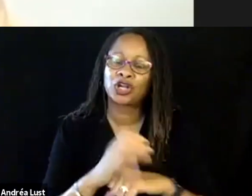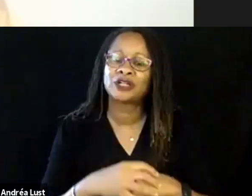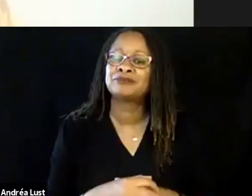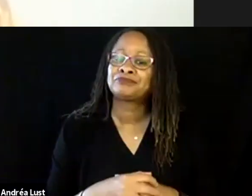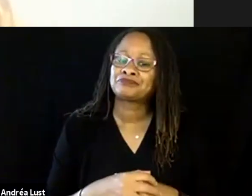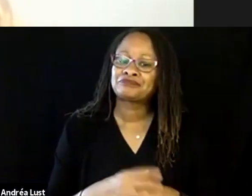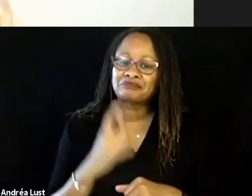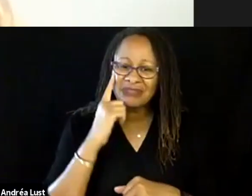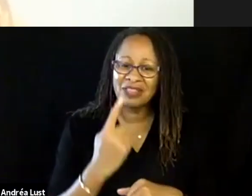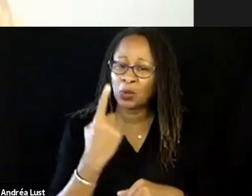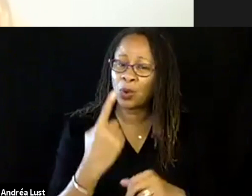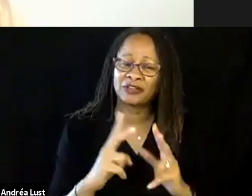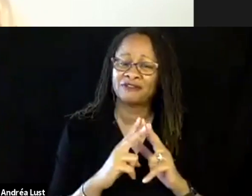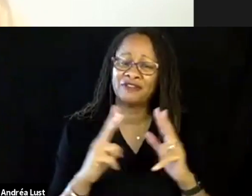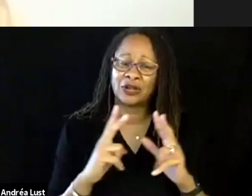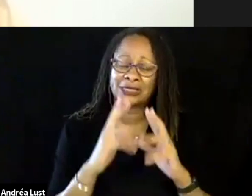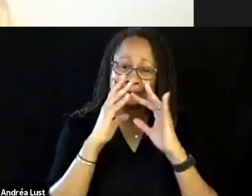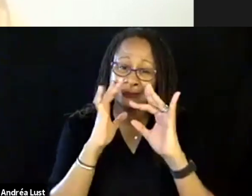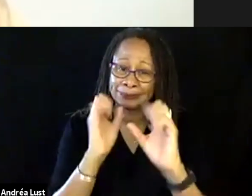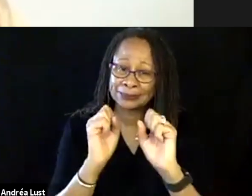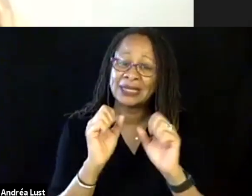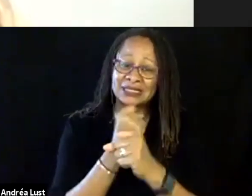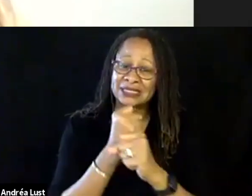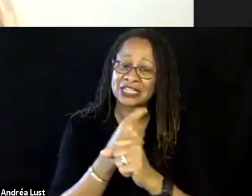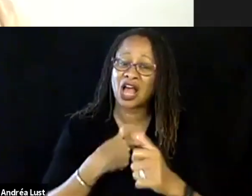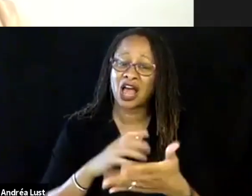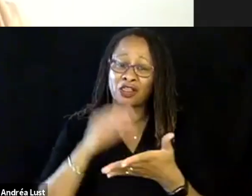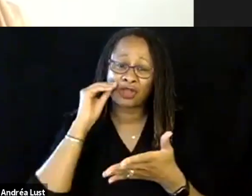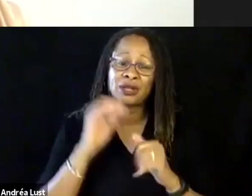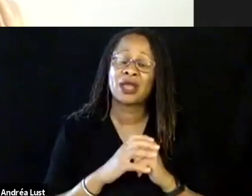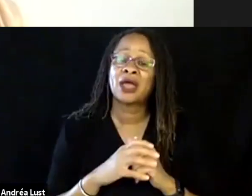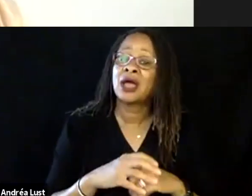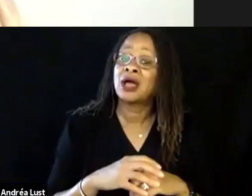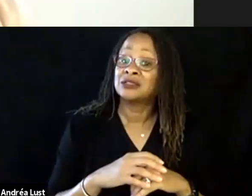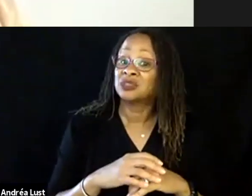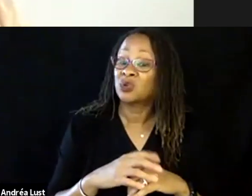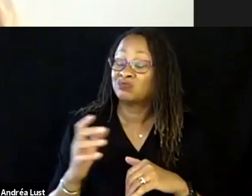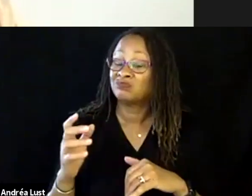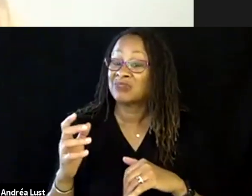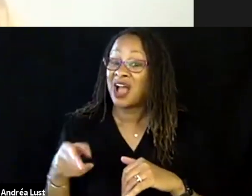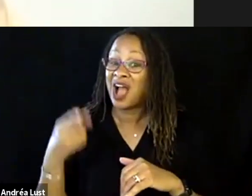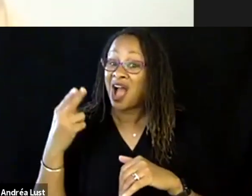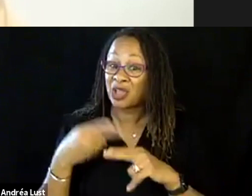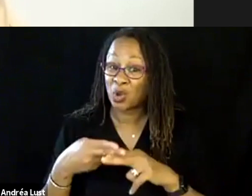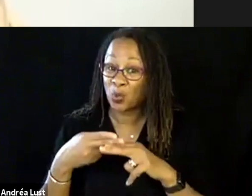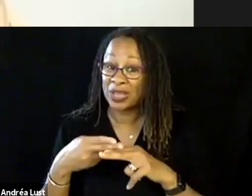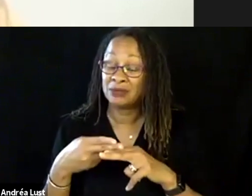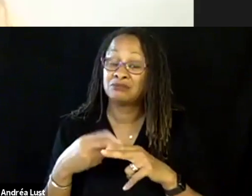I think one really compelling statistic that I learned was that the chances of a higher weight person